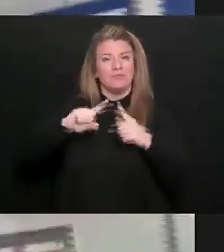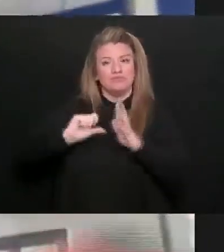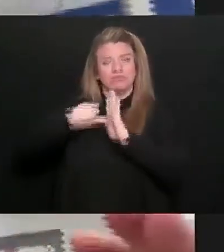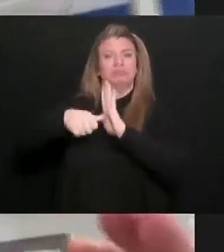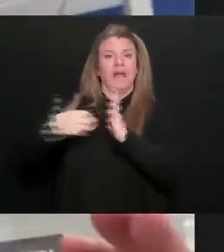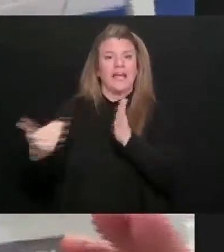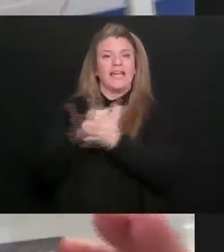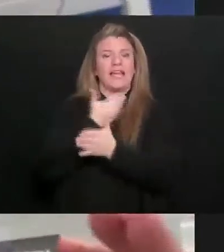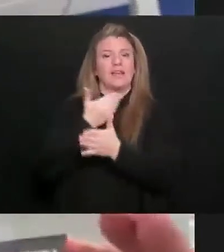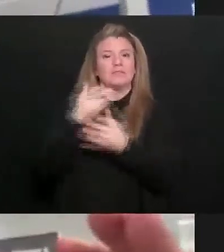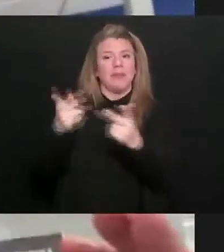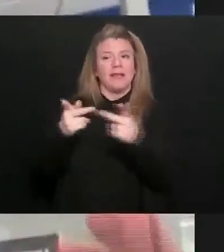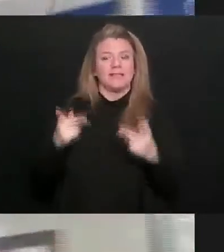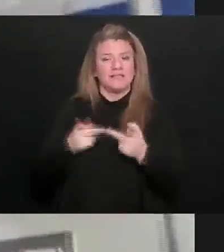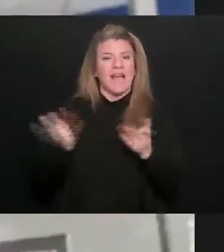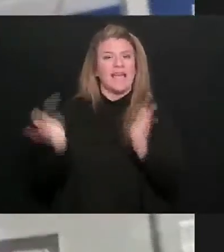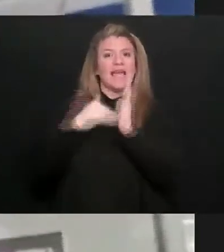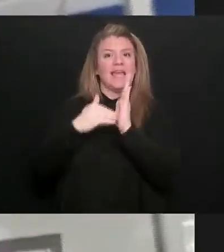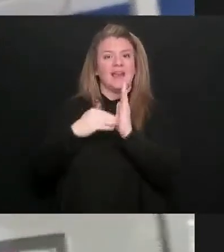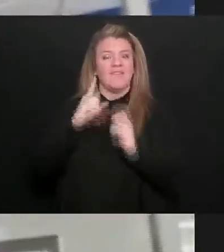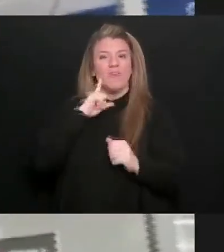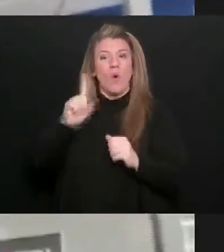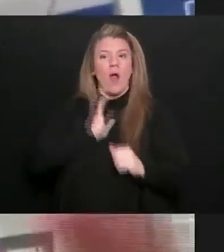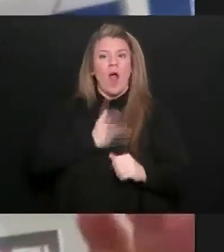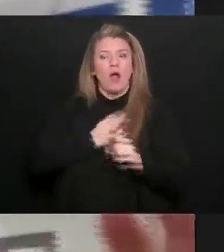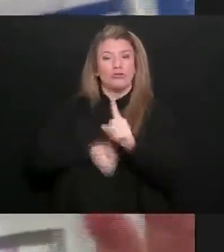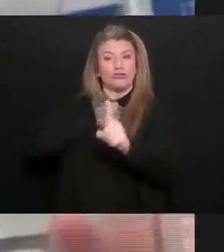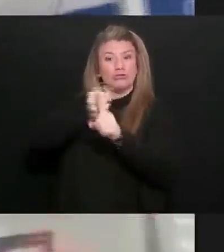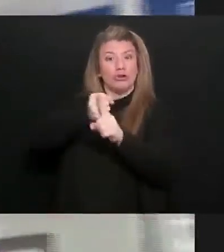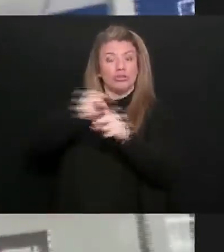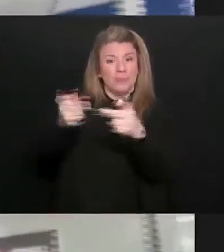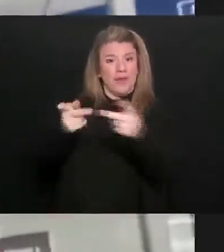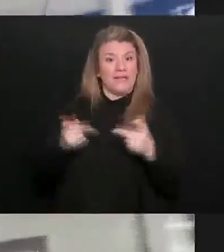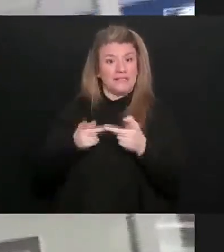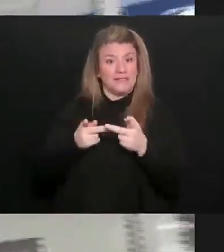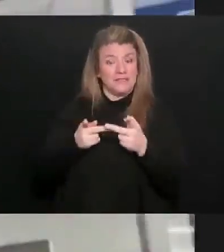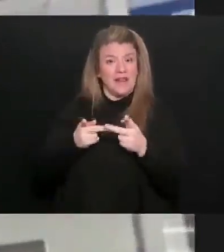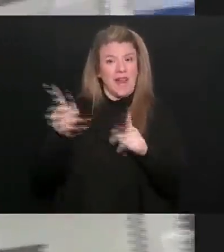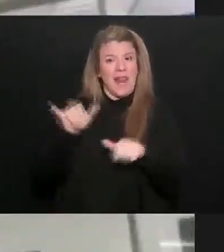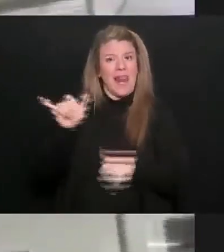as a surge facility in the state if we're anticipating this much of an increase?